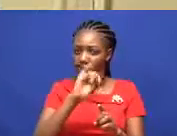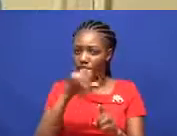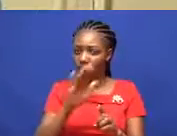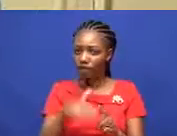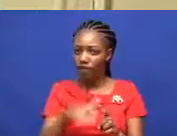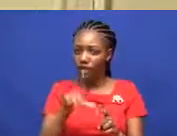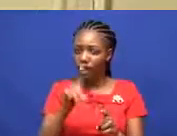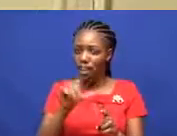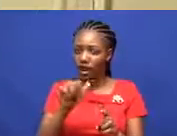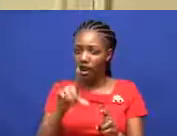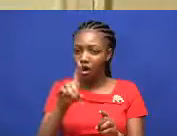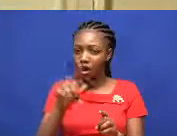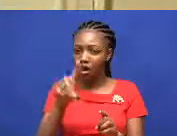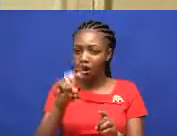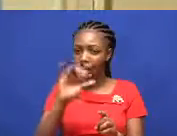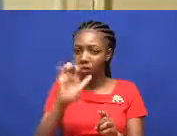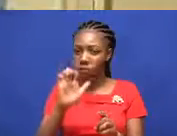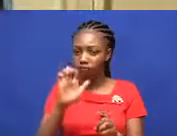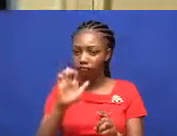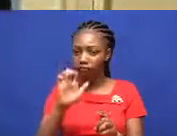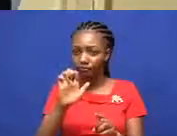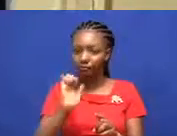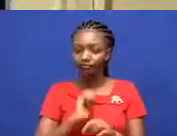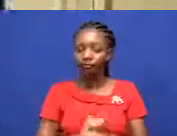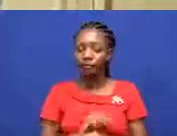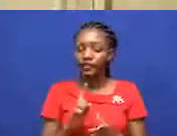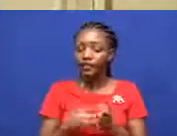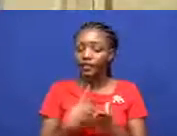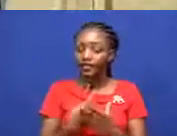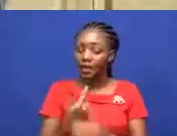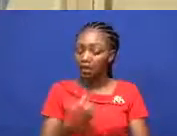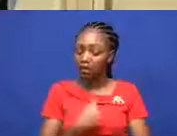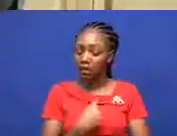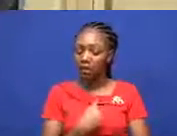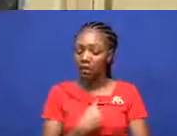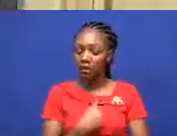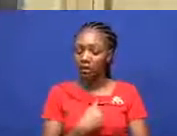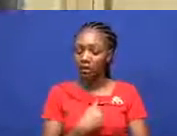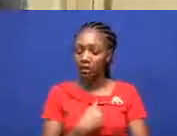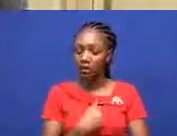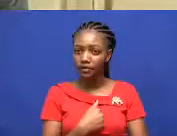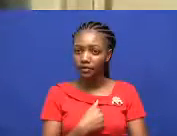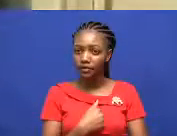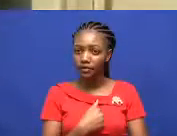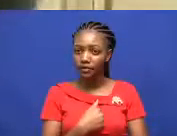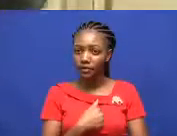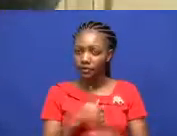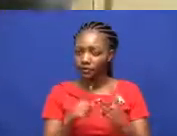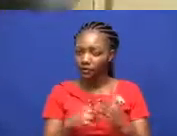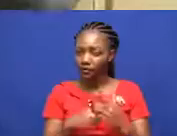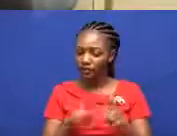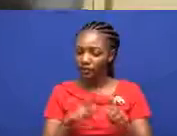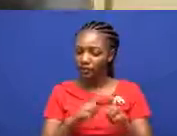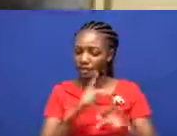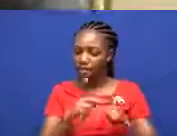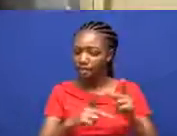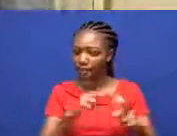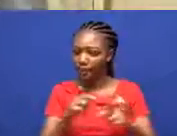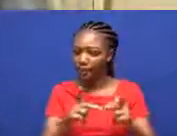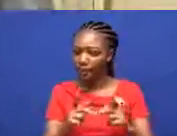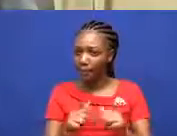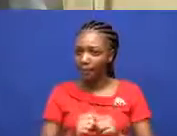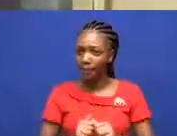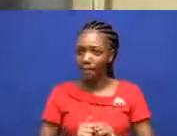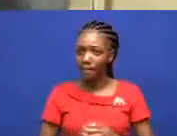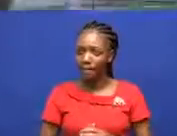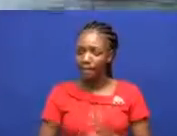hiyo kusikiza nikaona na mimi pesa inaweza kuwa kama